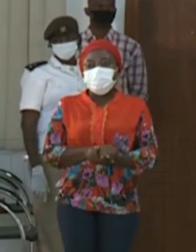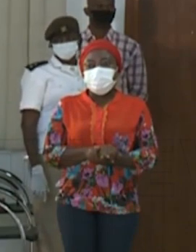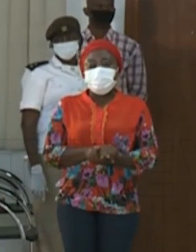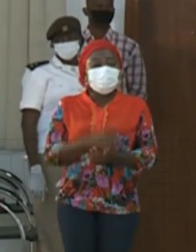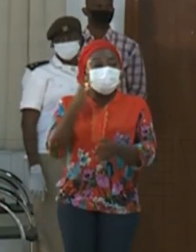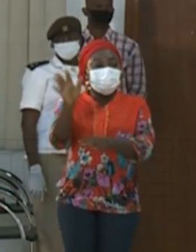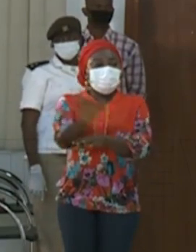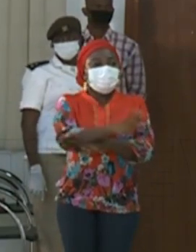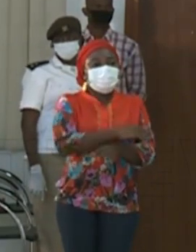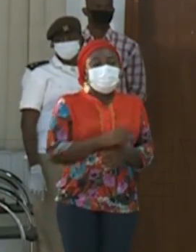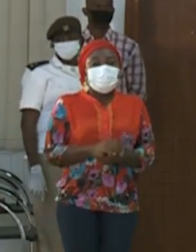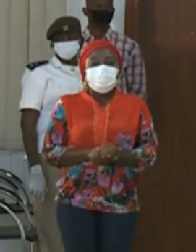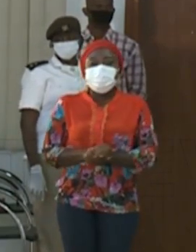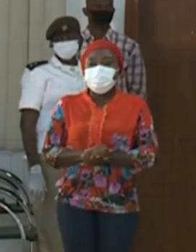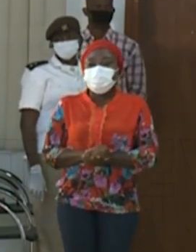Good afternoon, sirs.